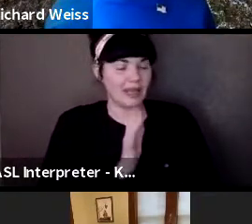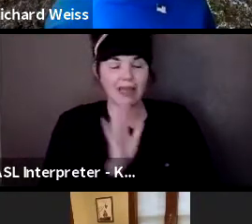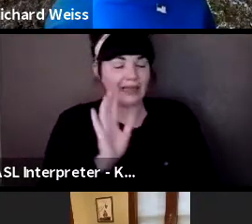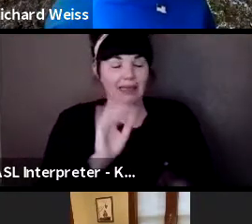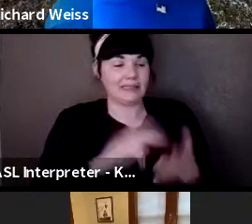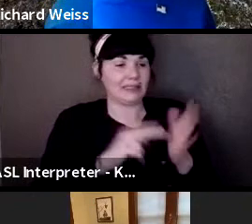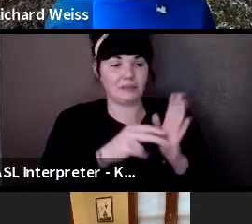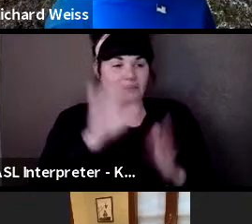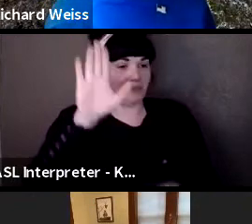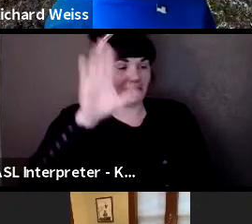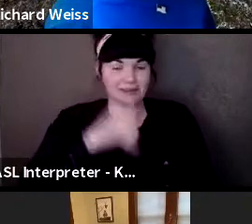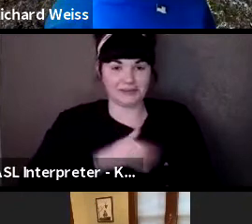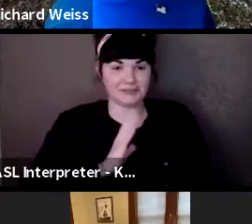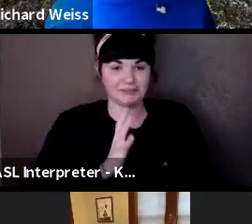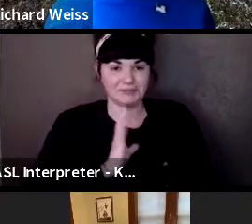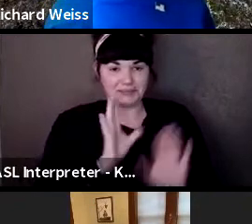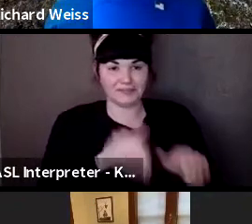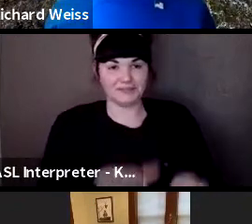Okay.